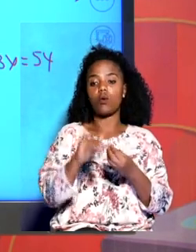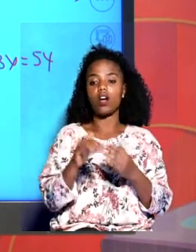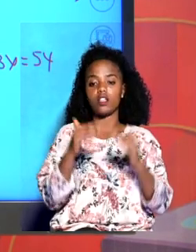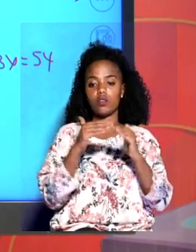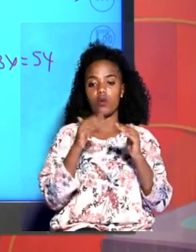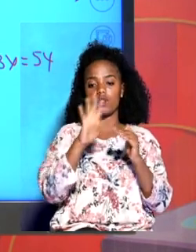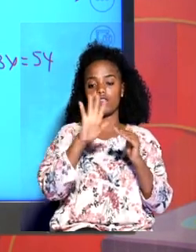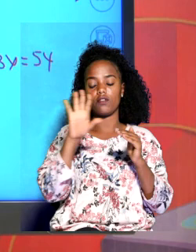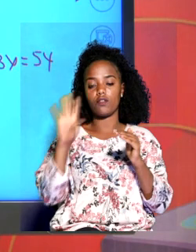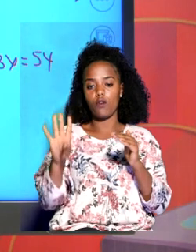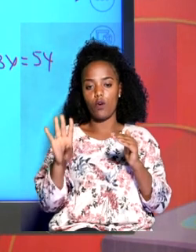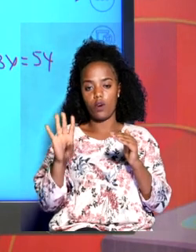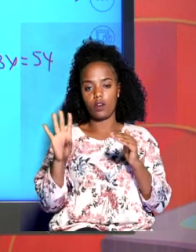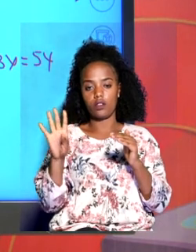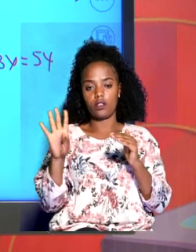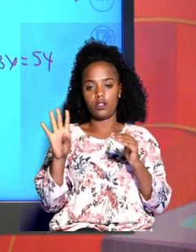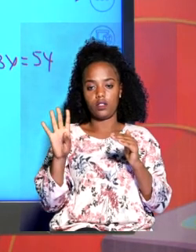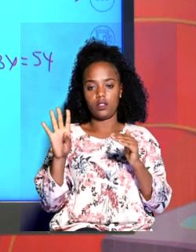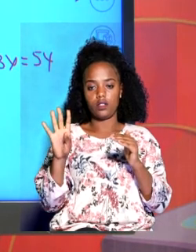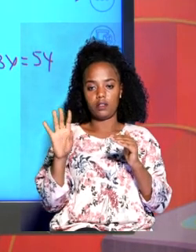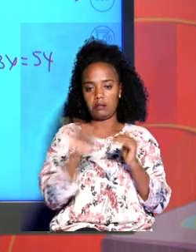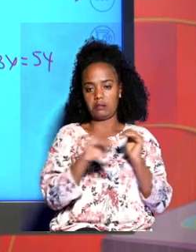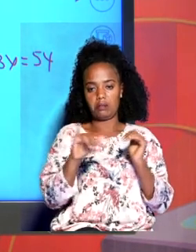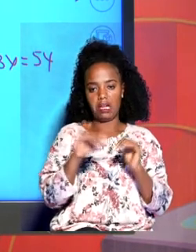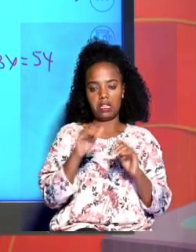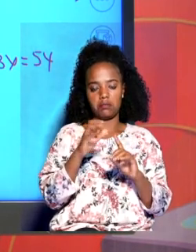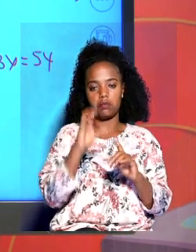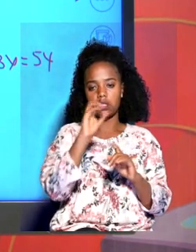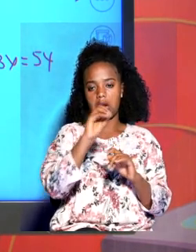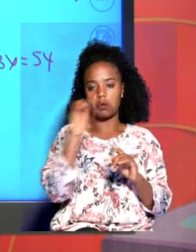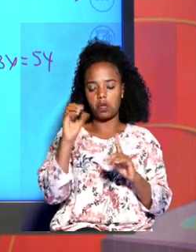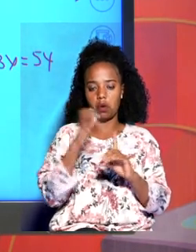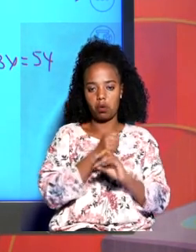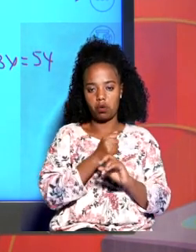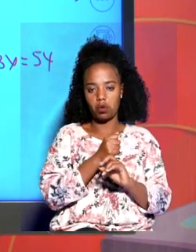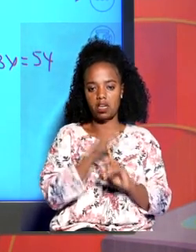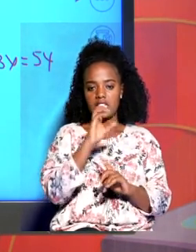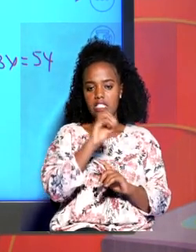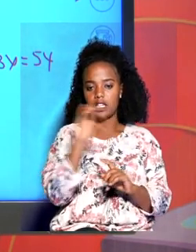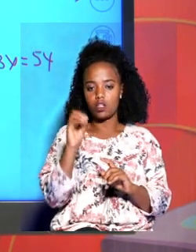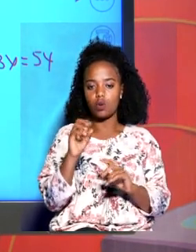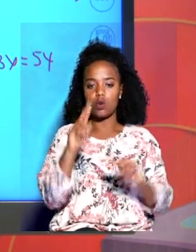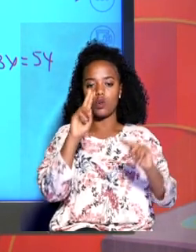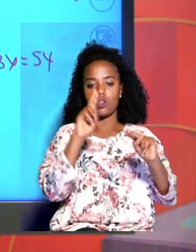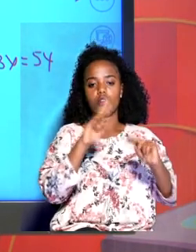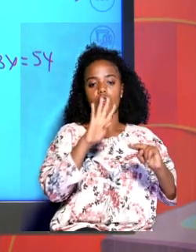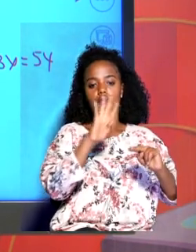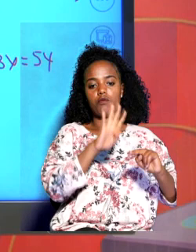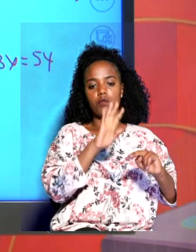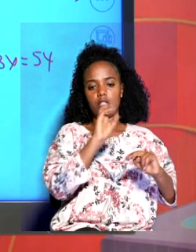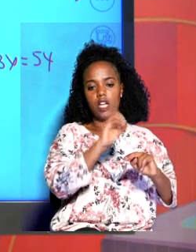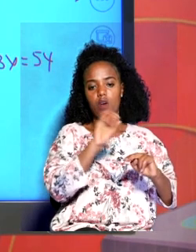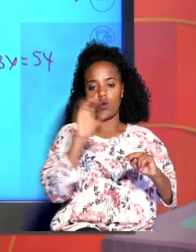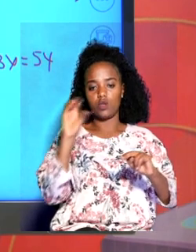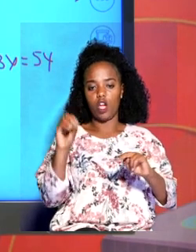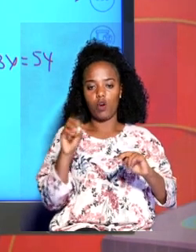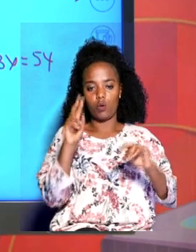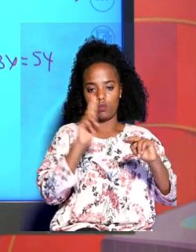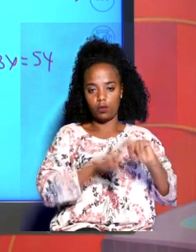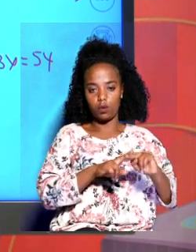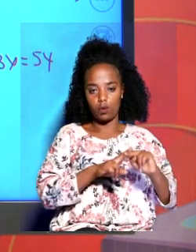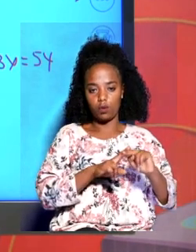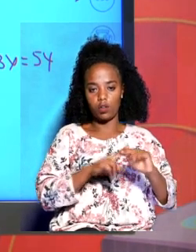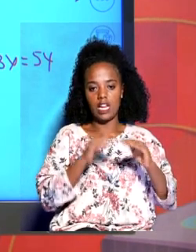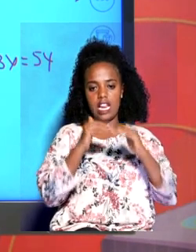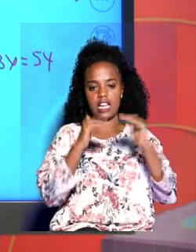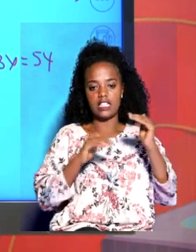equal to 54. Take the same origin. If you take the origin, if you put it here, you get 0 less than